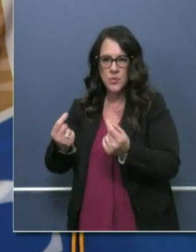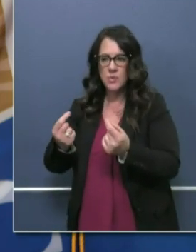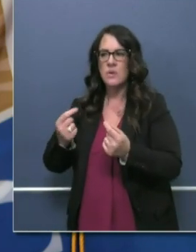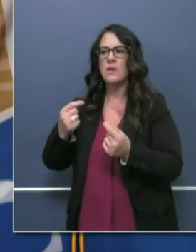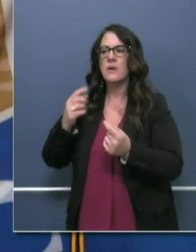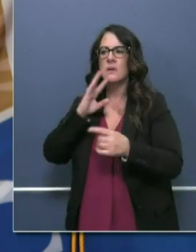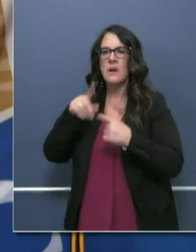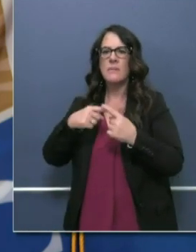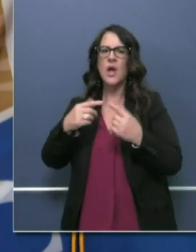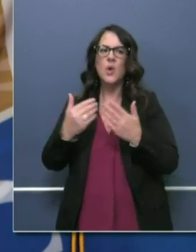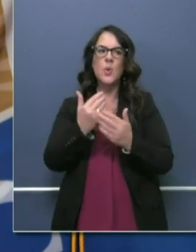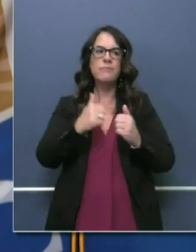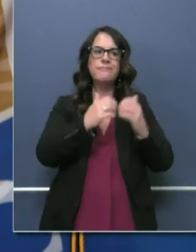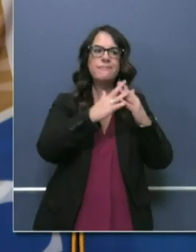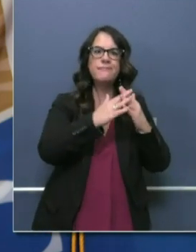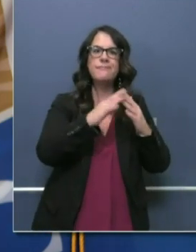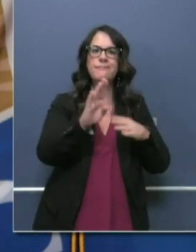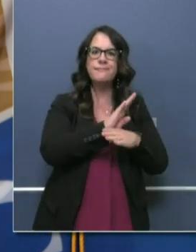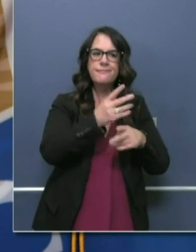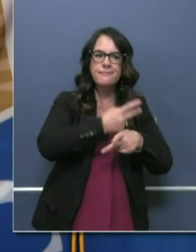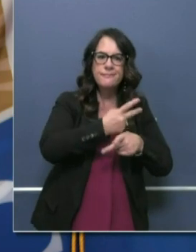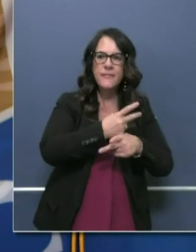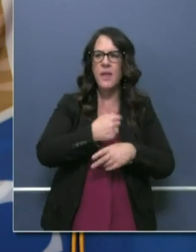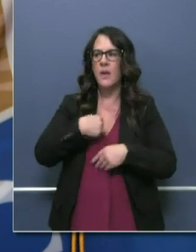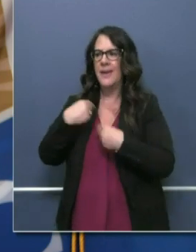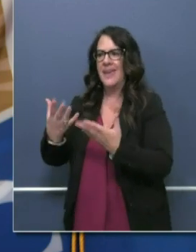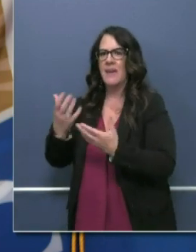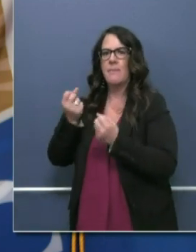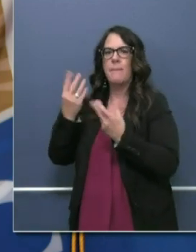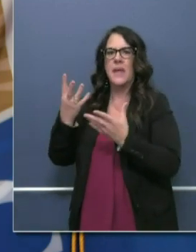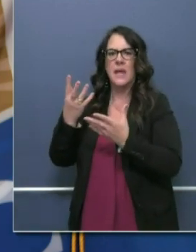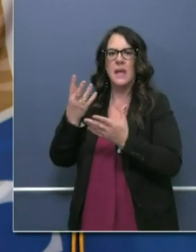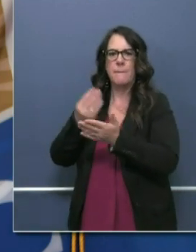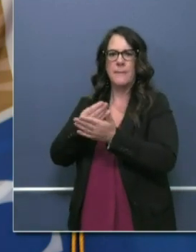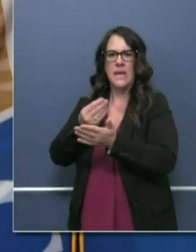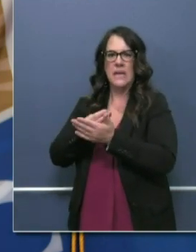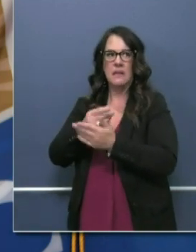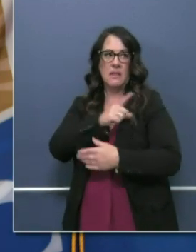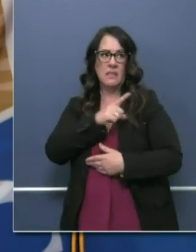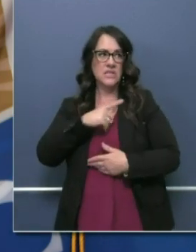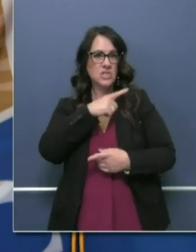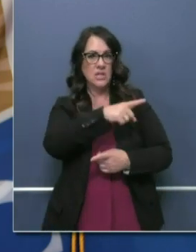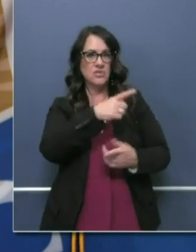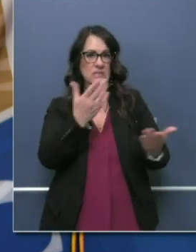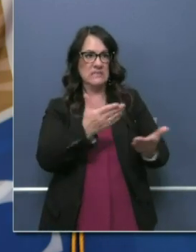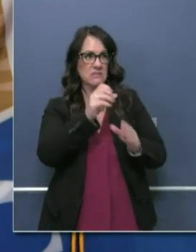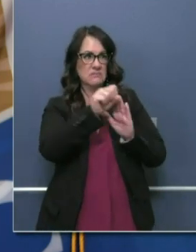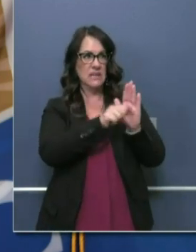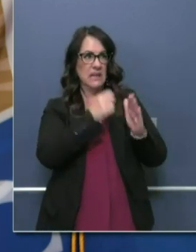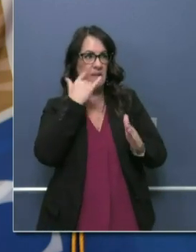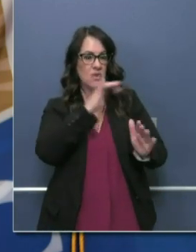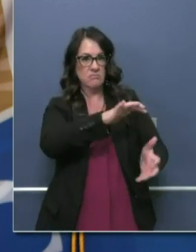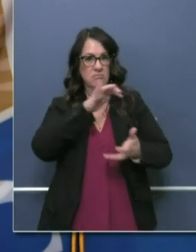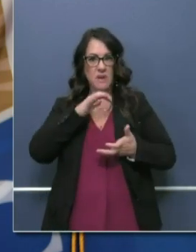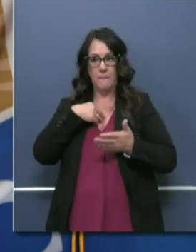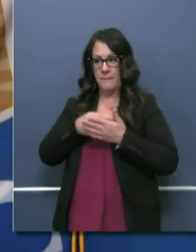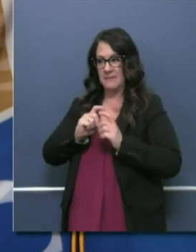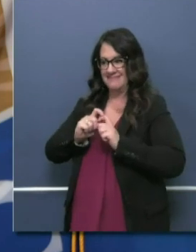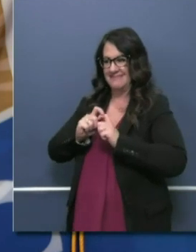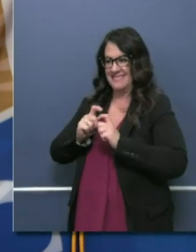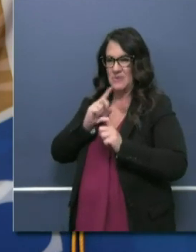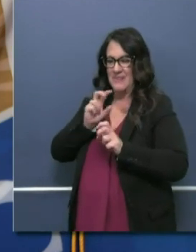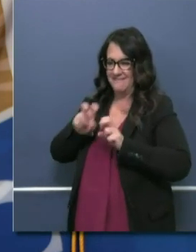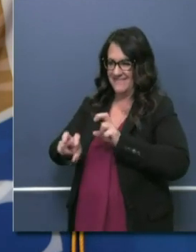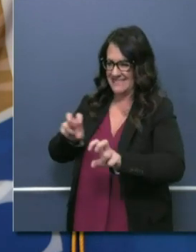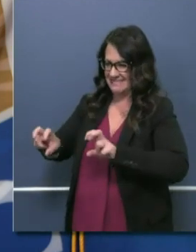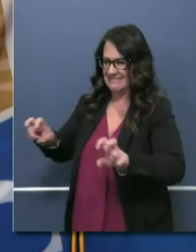talked about the $100 million of emergency grants that the legislature afforded us to be allowed to invest. We talked about the